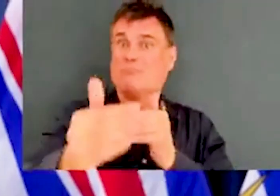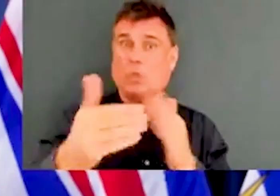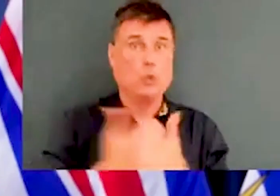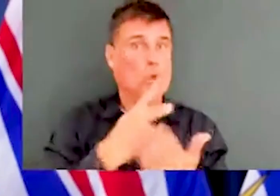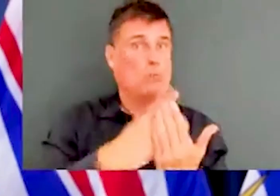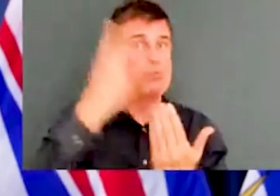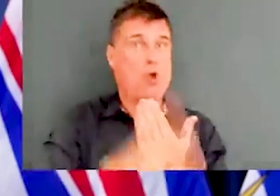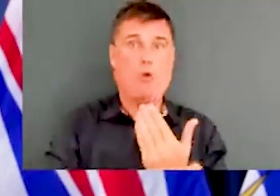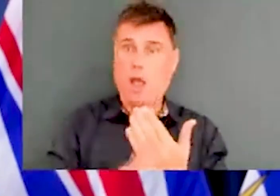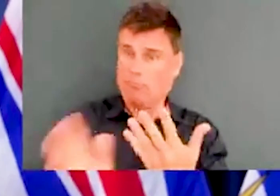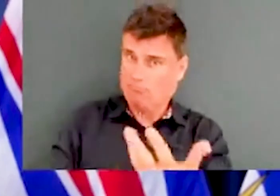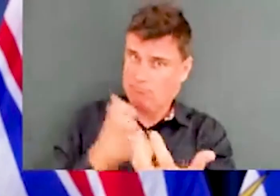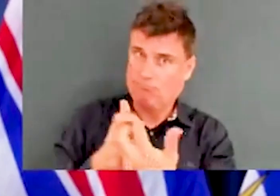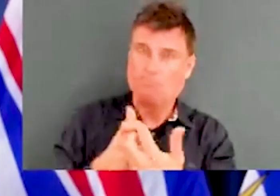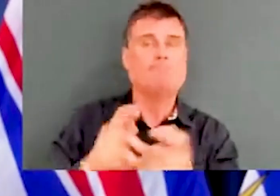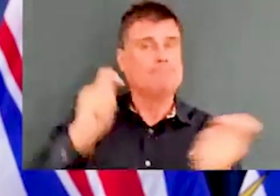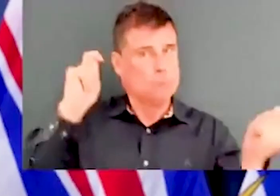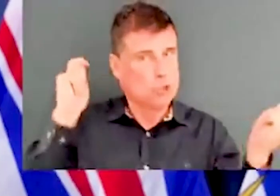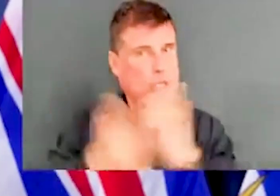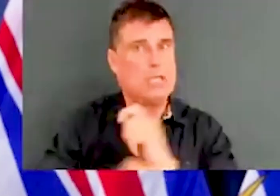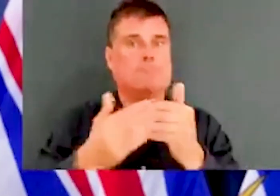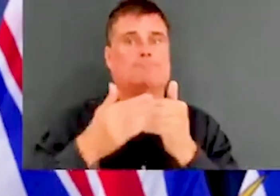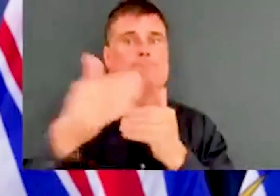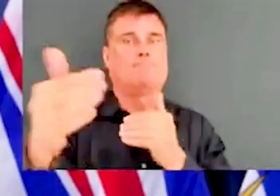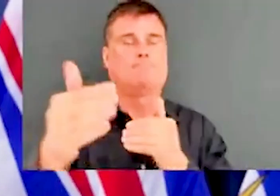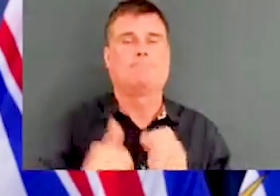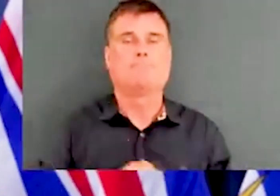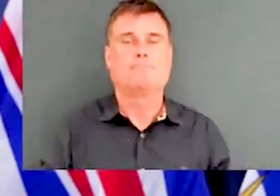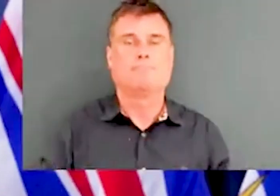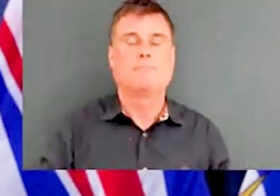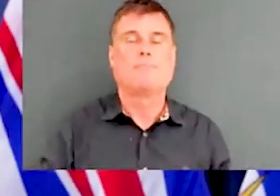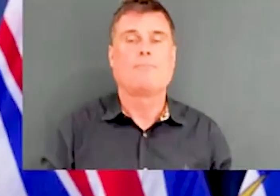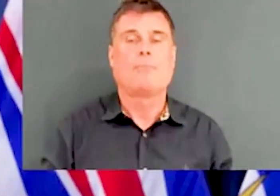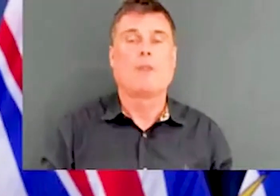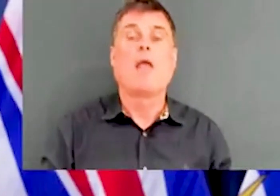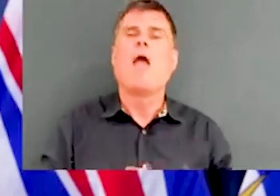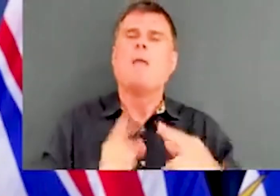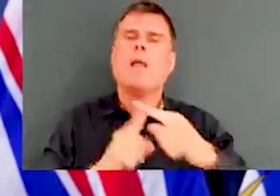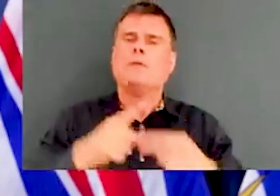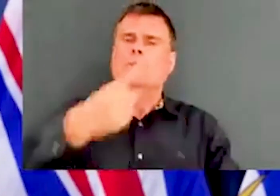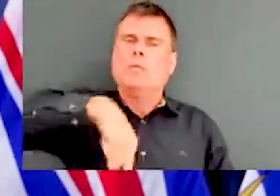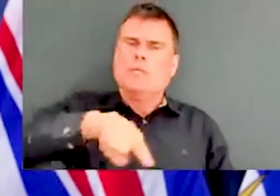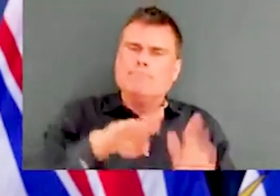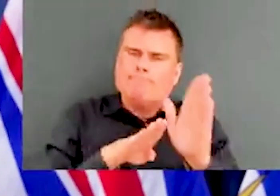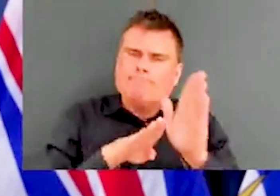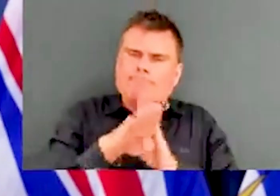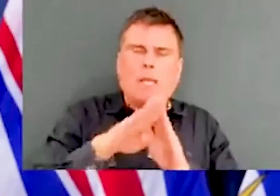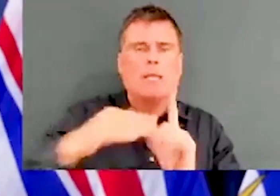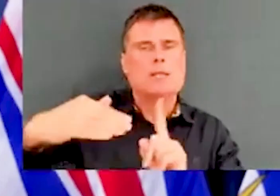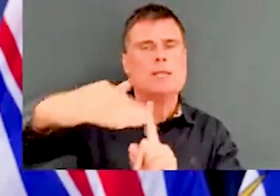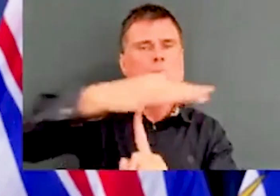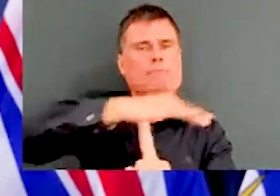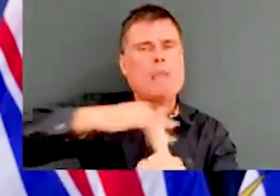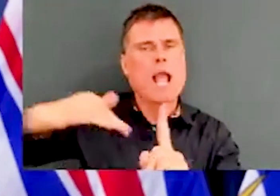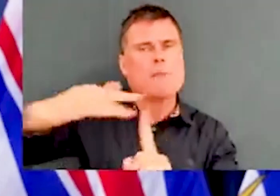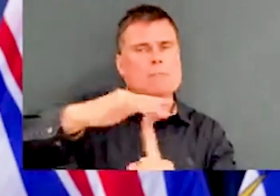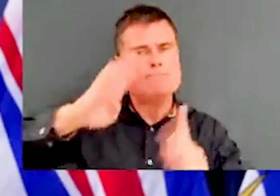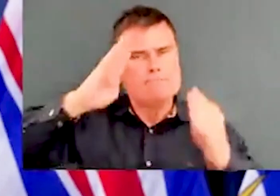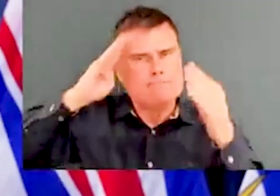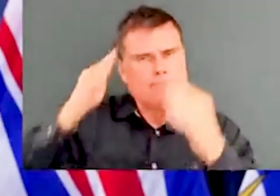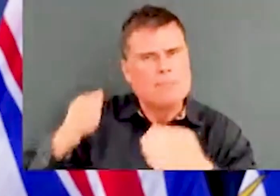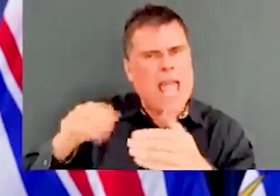an environmentally focused Healing the Land and Emission Reductions pool, which will provide the opportunity for